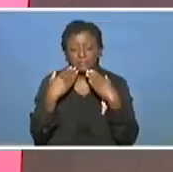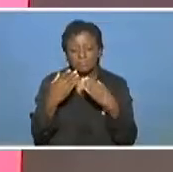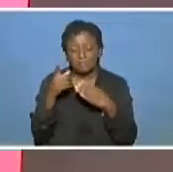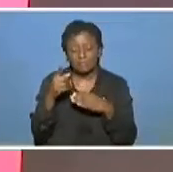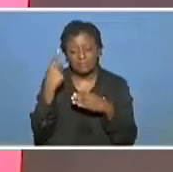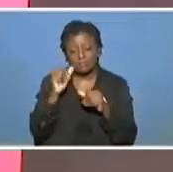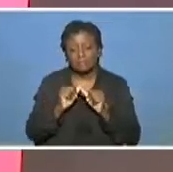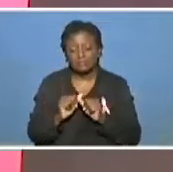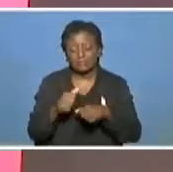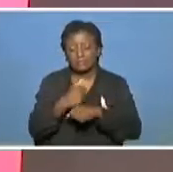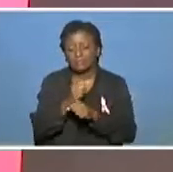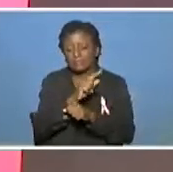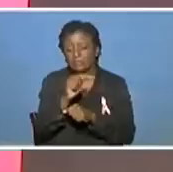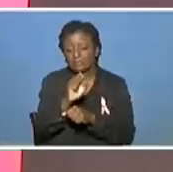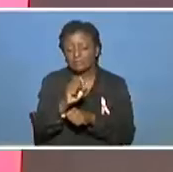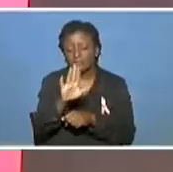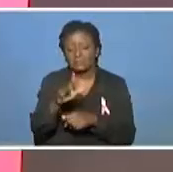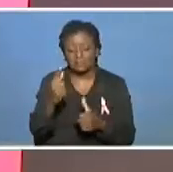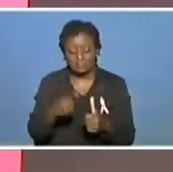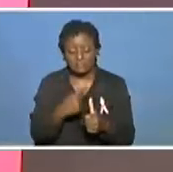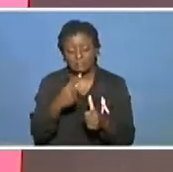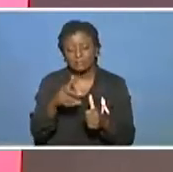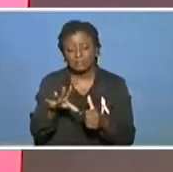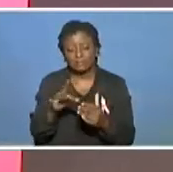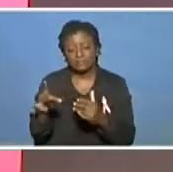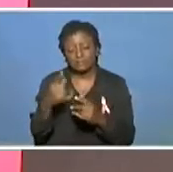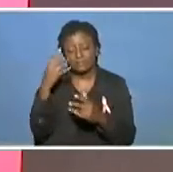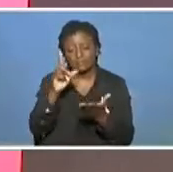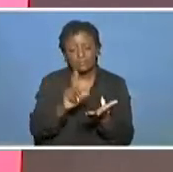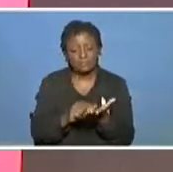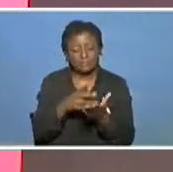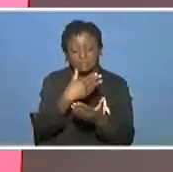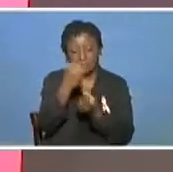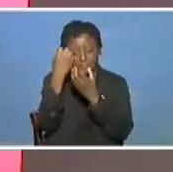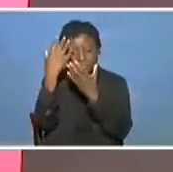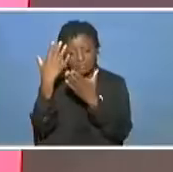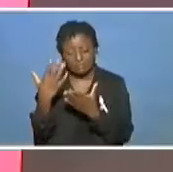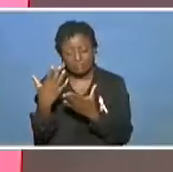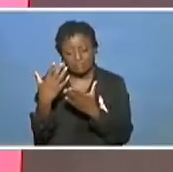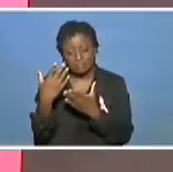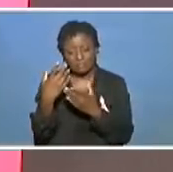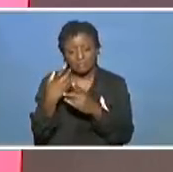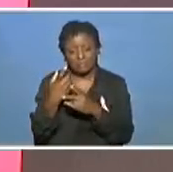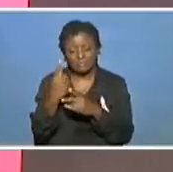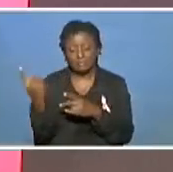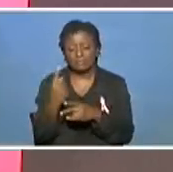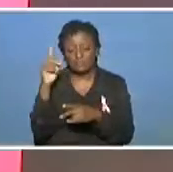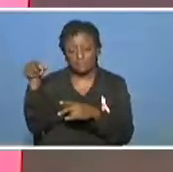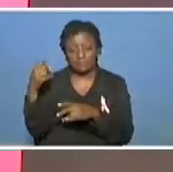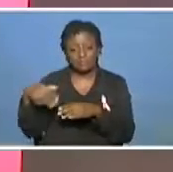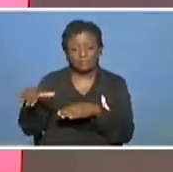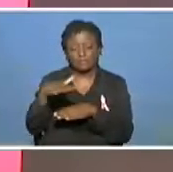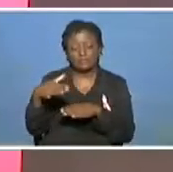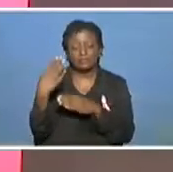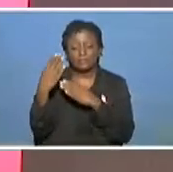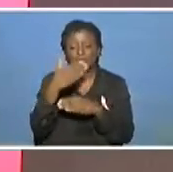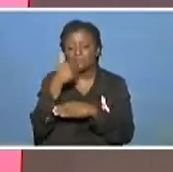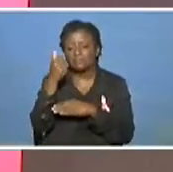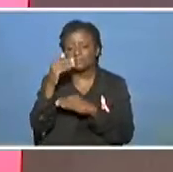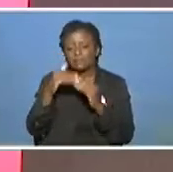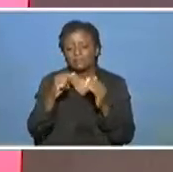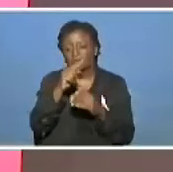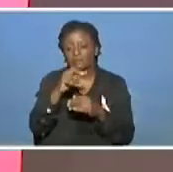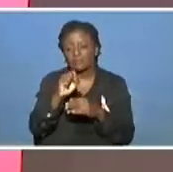thank you for continuing to make ZNest your first choice for news and information. Only the sun covers the Bahamas better